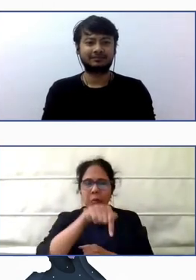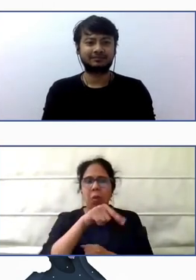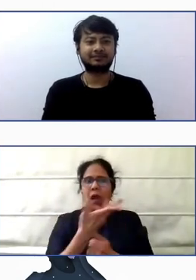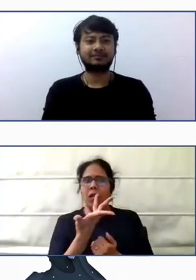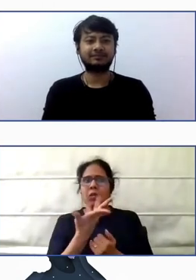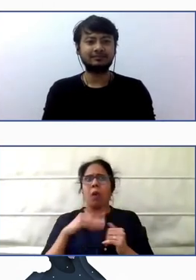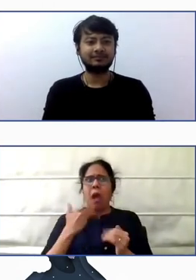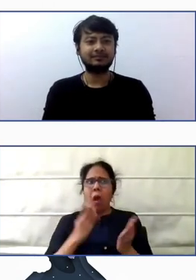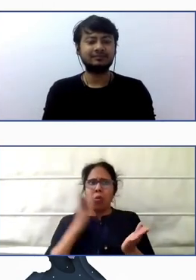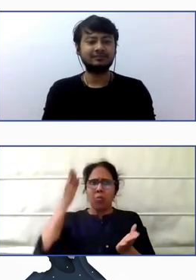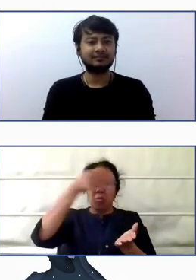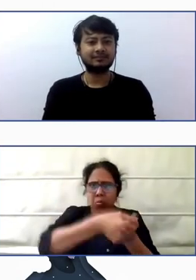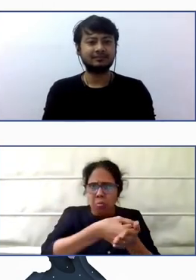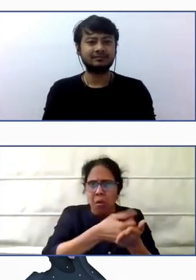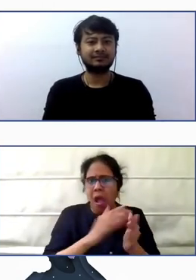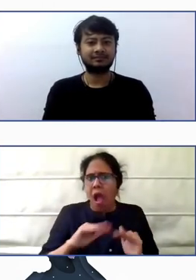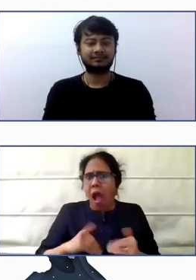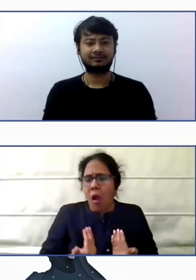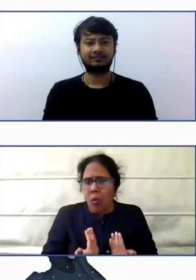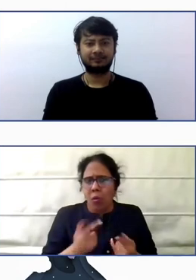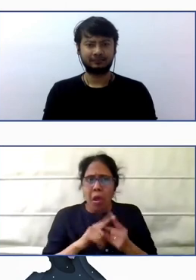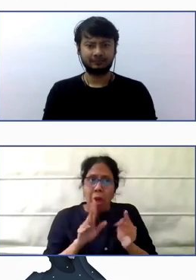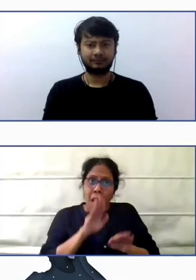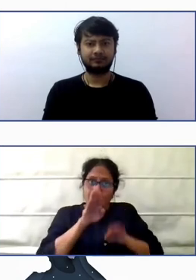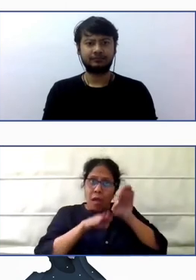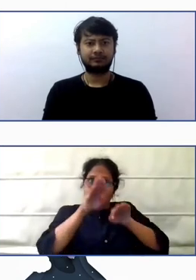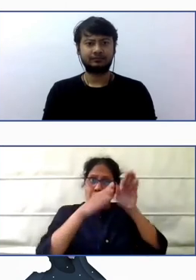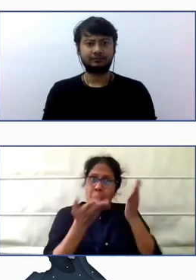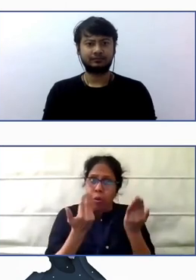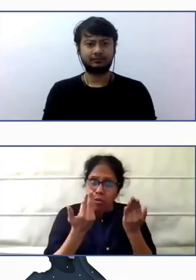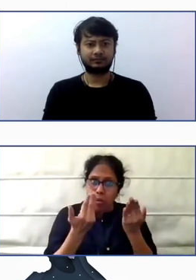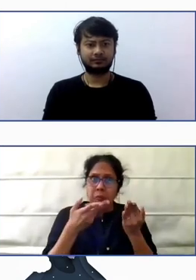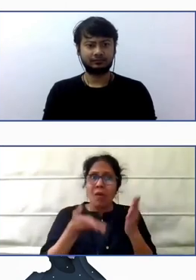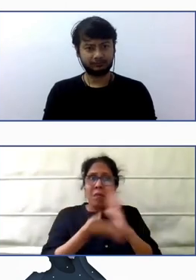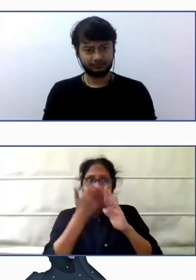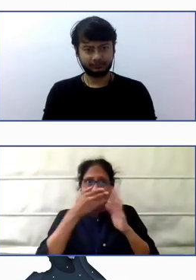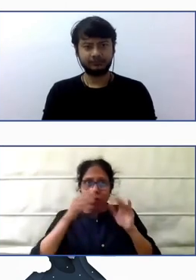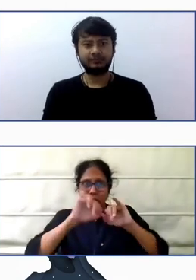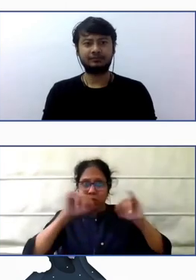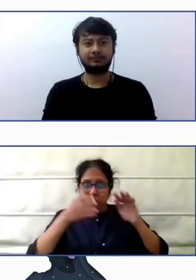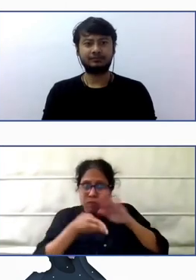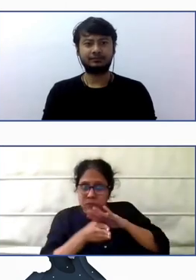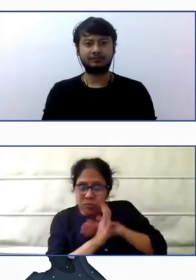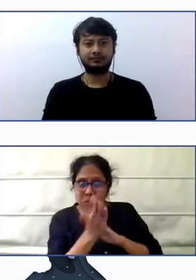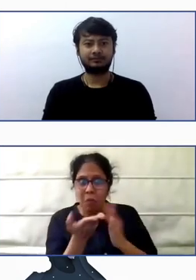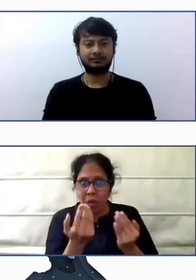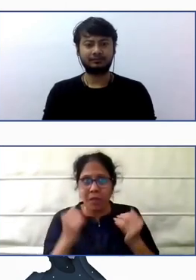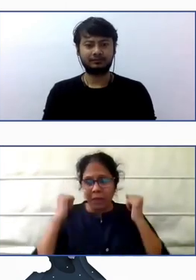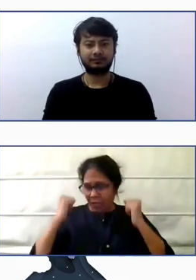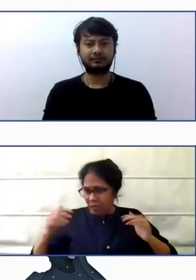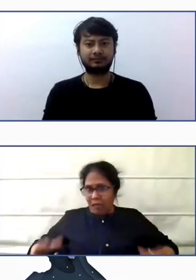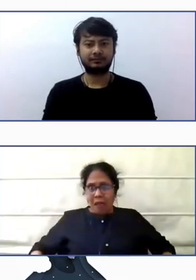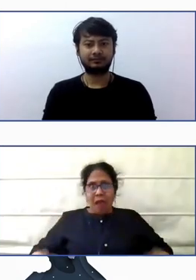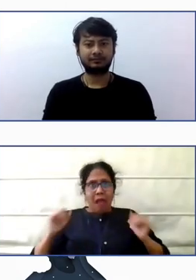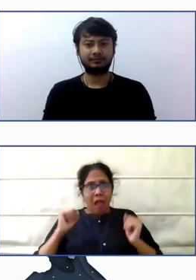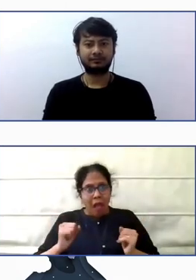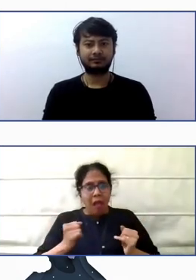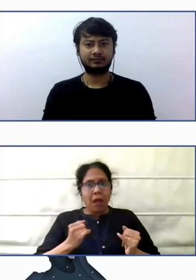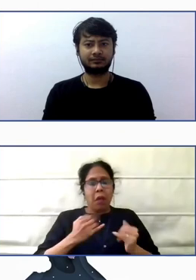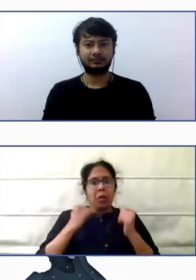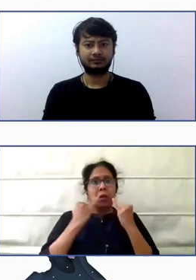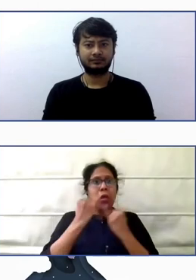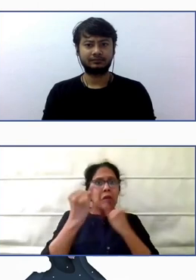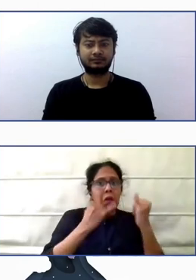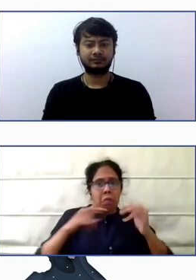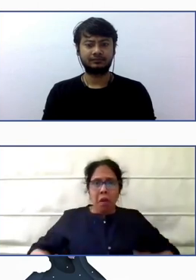I will reach and whether I'll be able to climb, get inside the building, whether the chair in which I'm going to sit and attend the interview is going to be